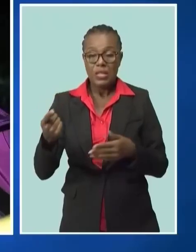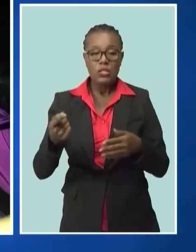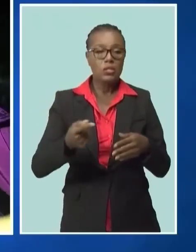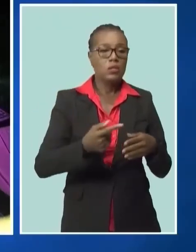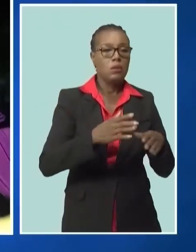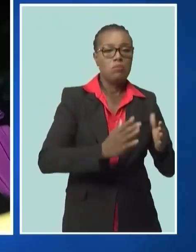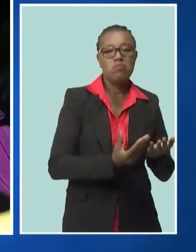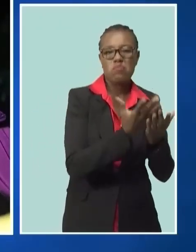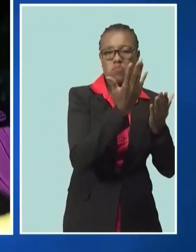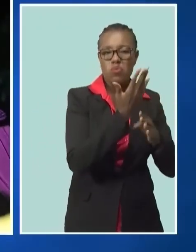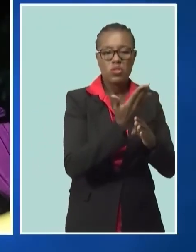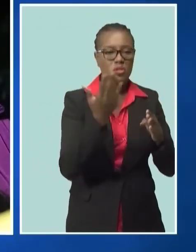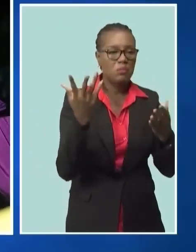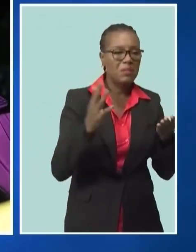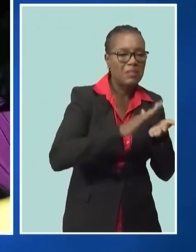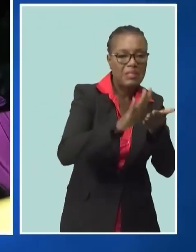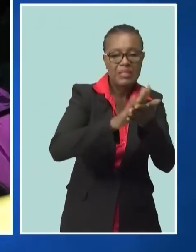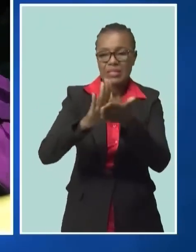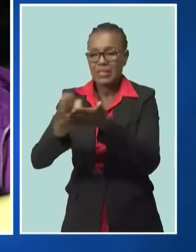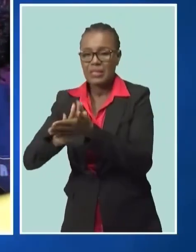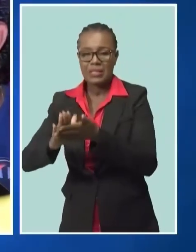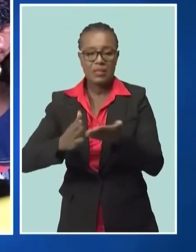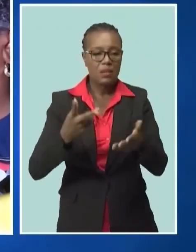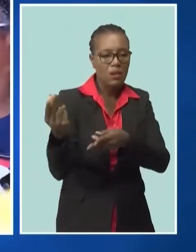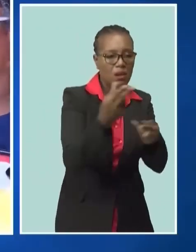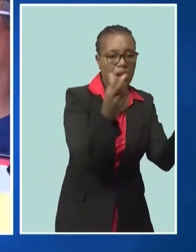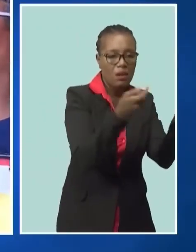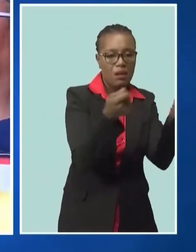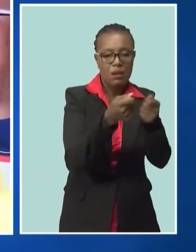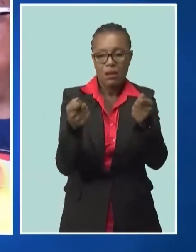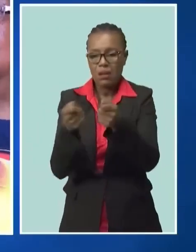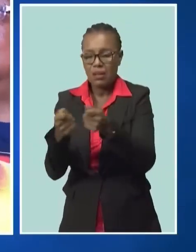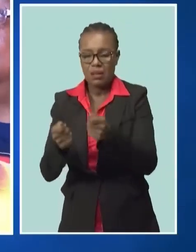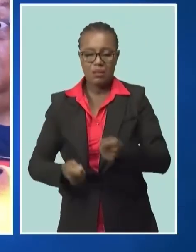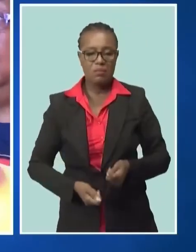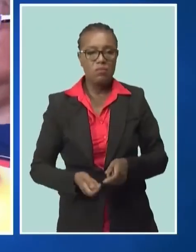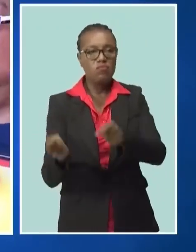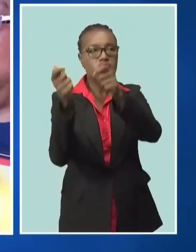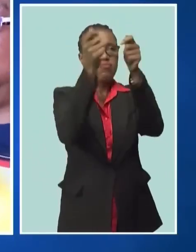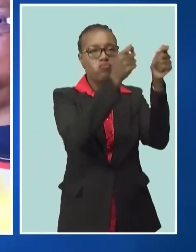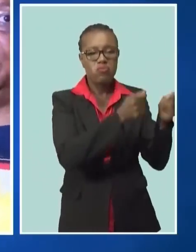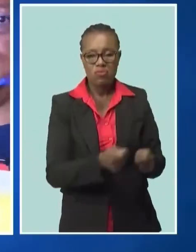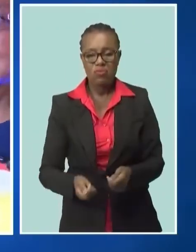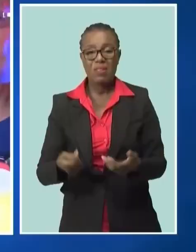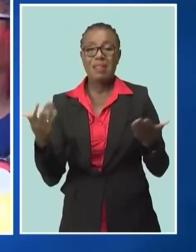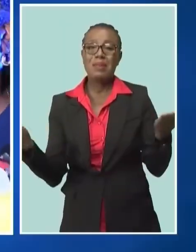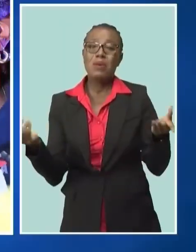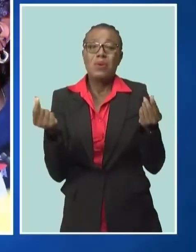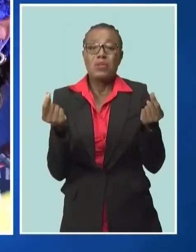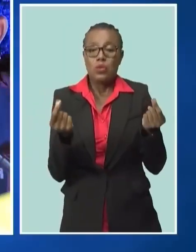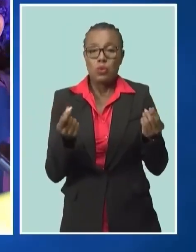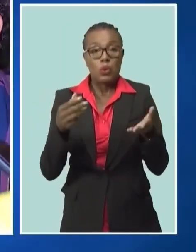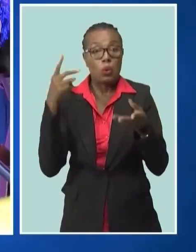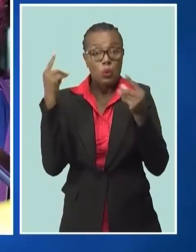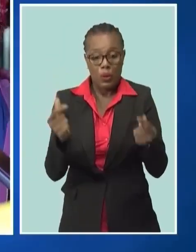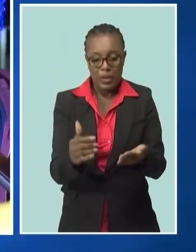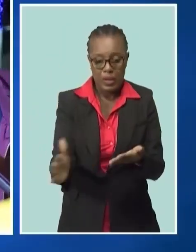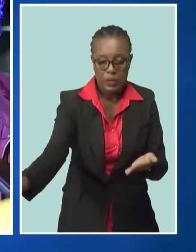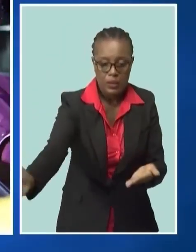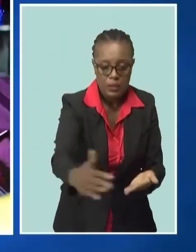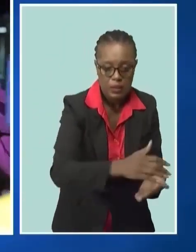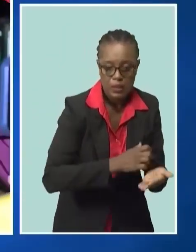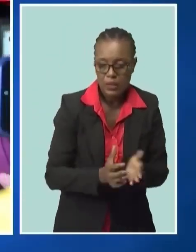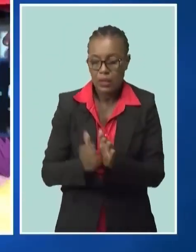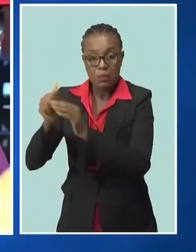down and where I'm not happy with is that they did not move the debris having cleared it, and therefore that would have compounded the